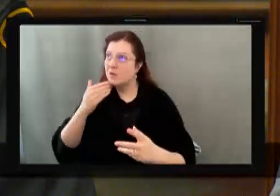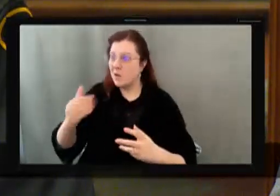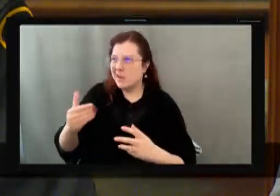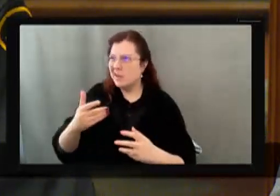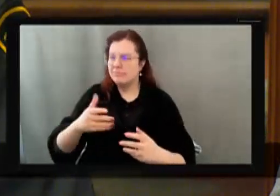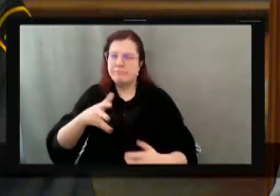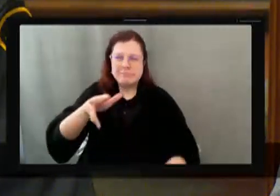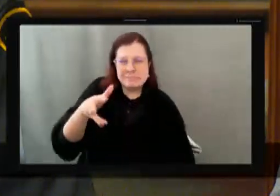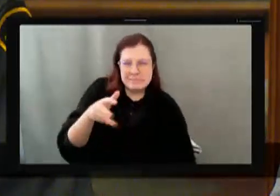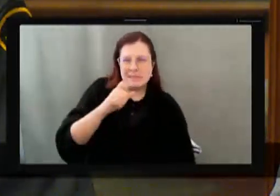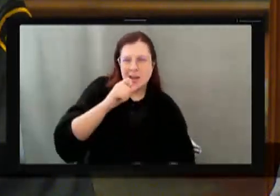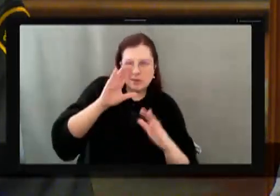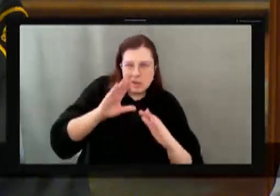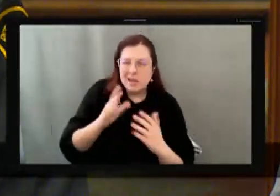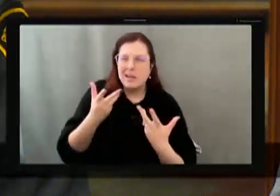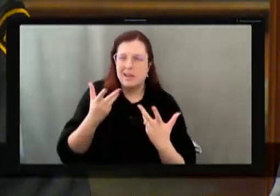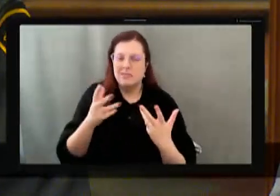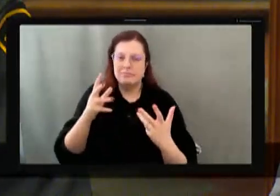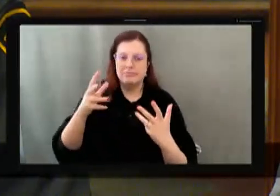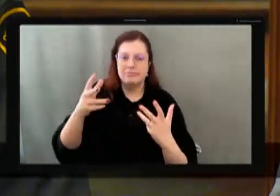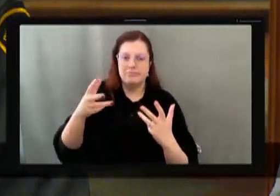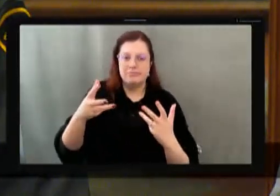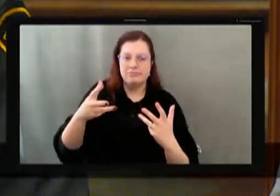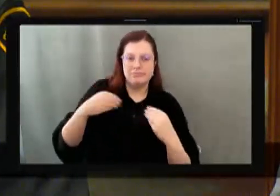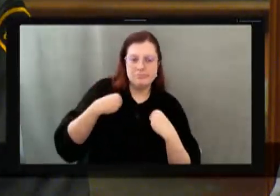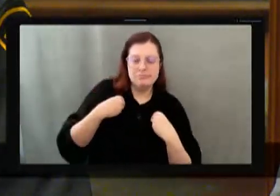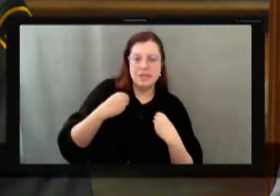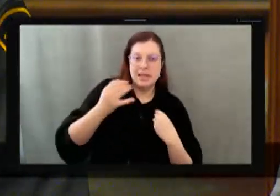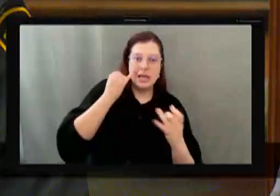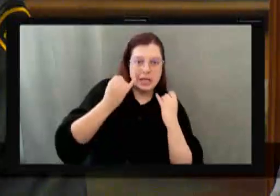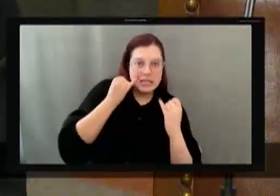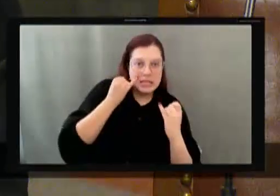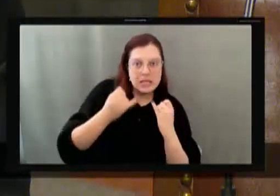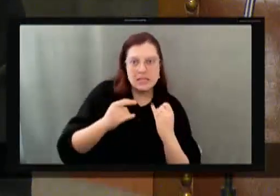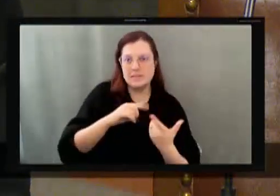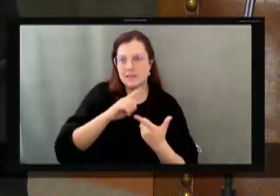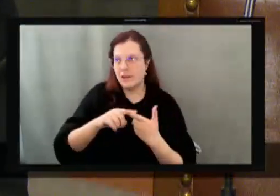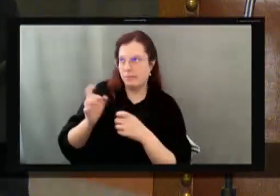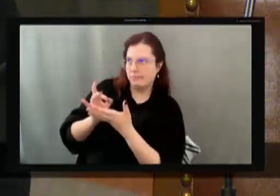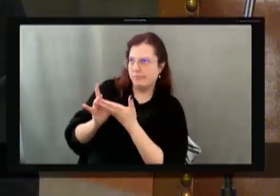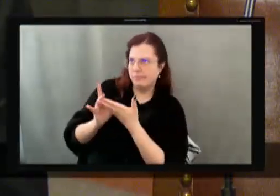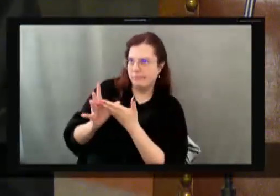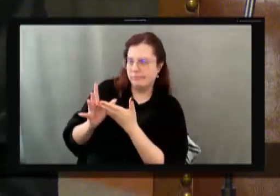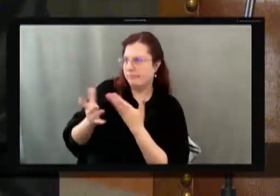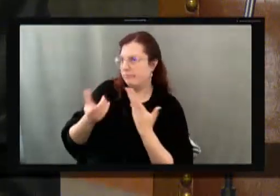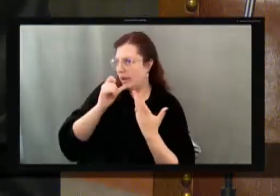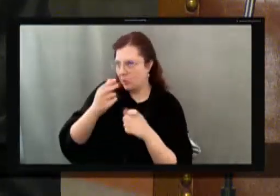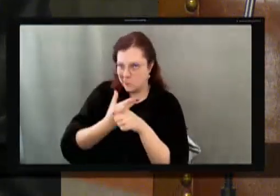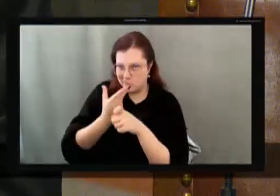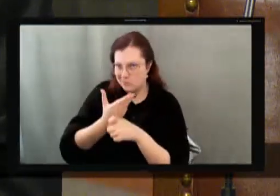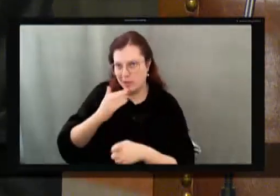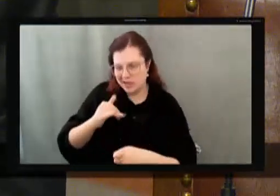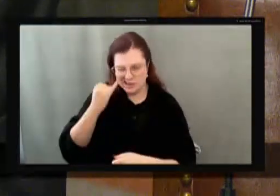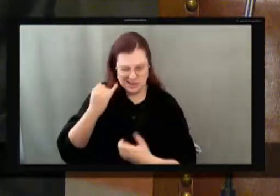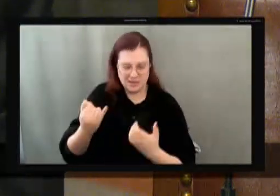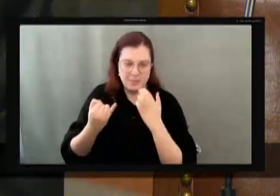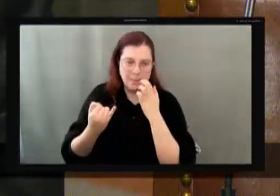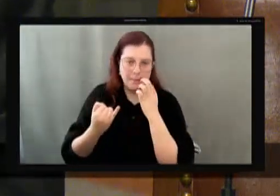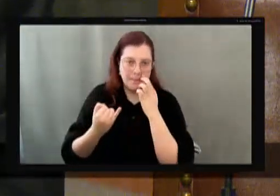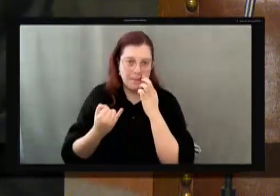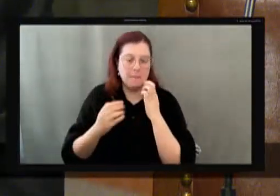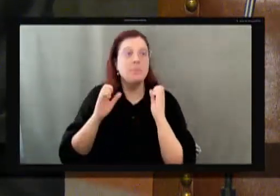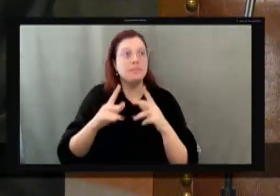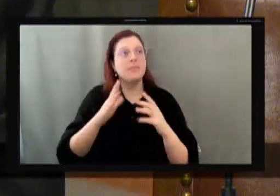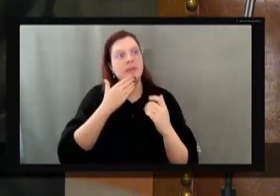know, taking ideas and discarding bad ones. Thank you for that. And can you talk just a little bit, you know,